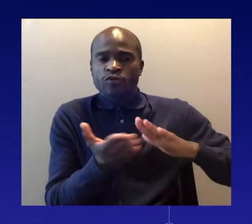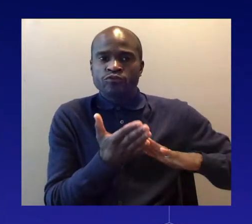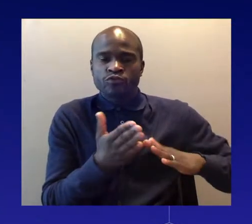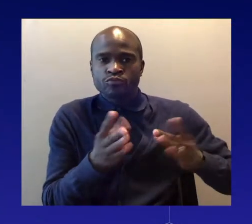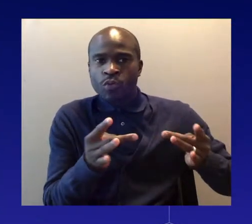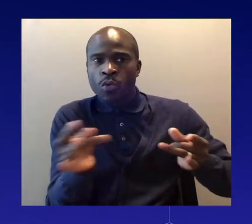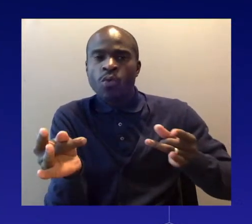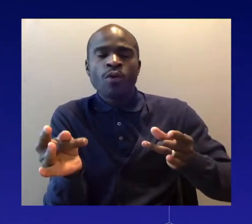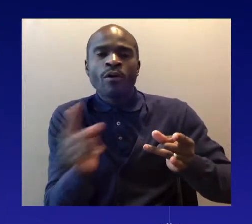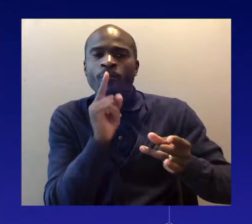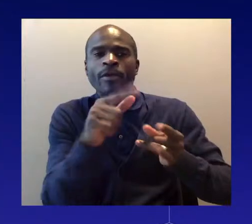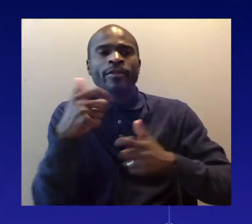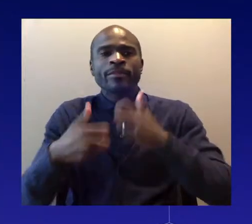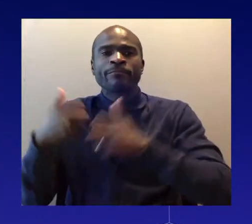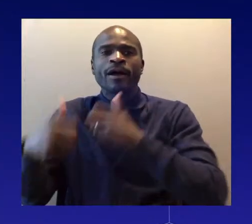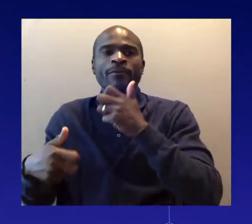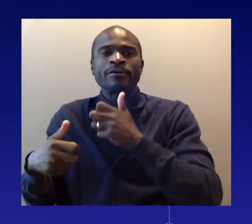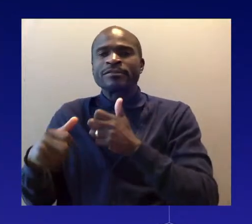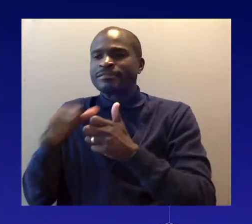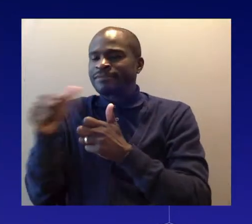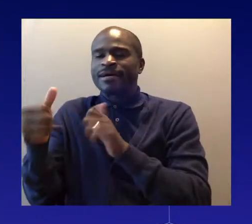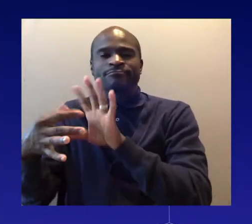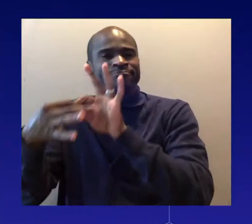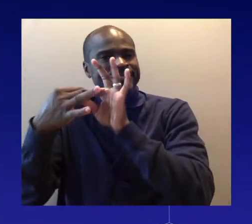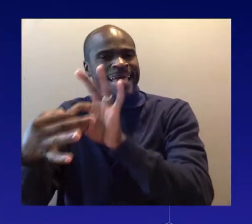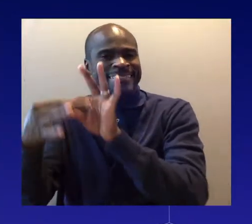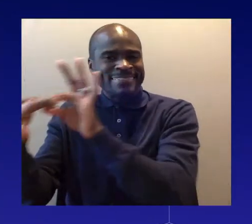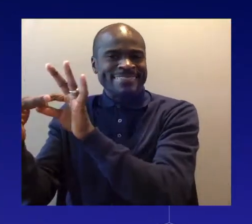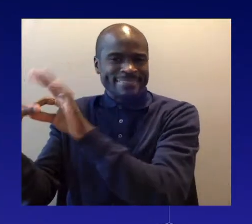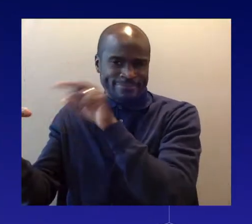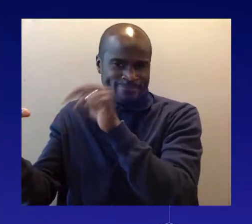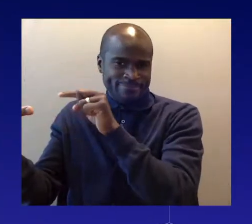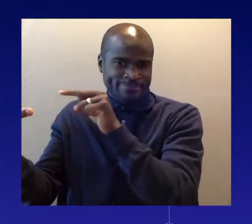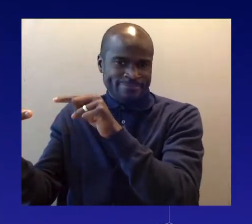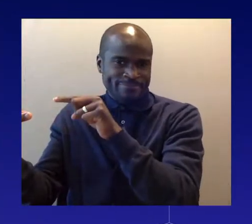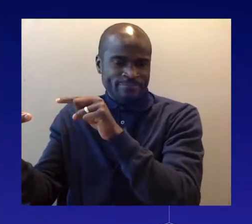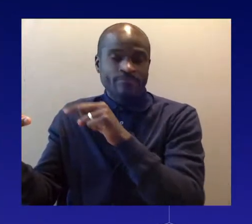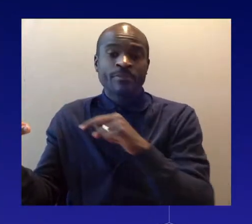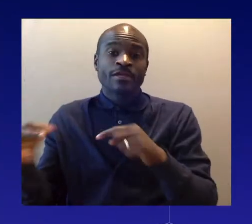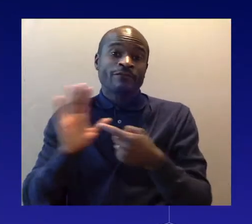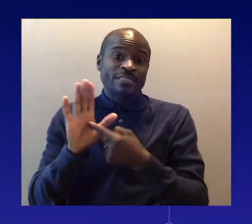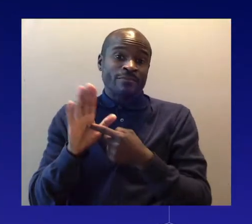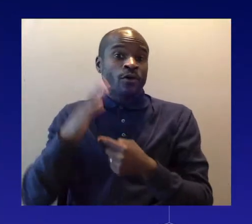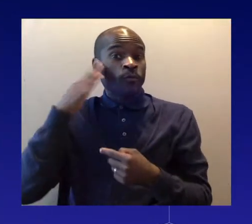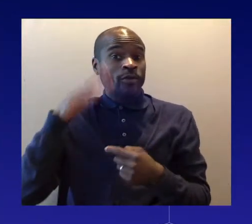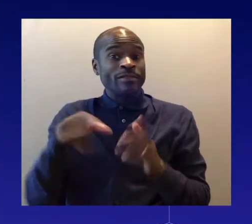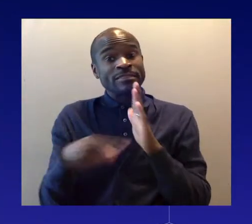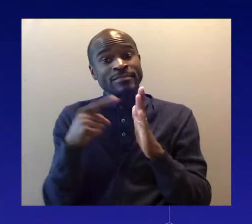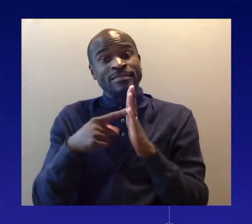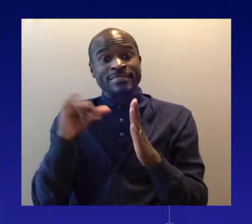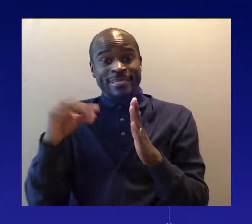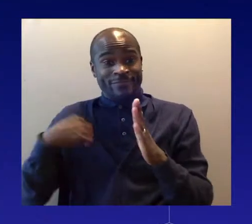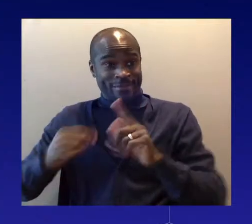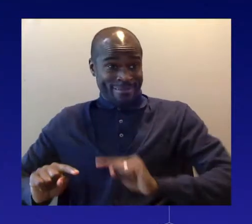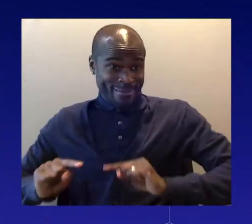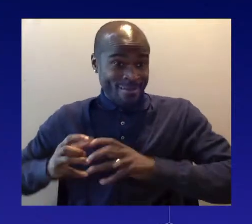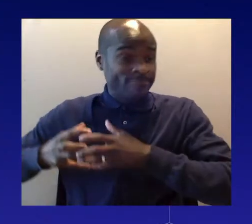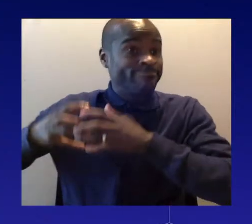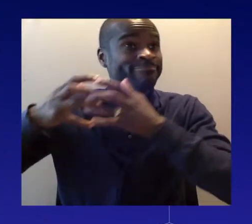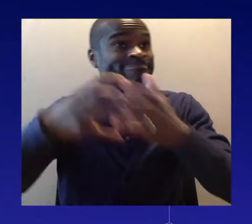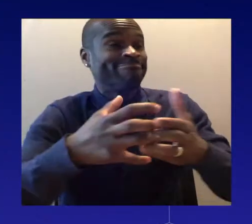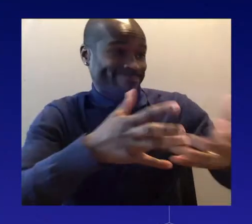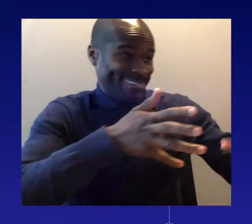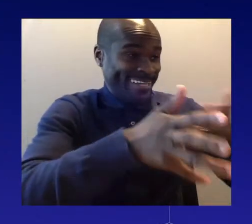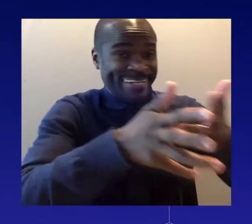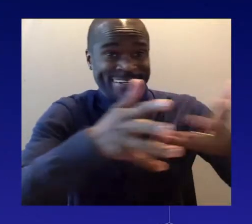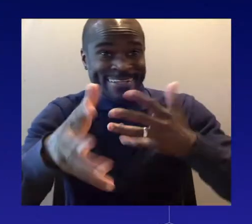nurse navigation. But we also know that sometimes people don't trust you if you're not in a neighborhood. We know that from Harold P. Freeman.